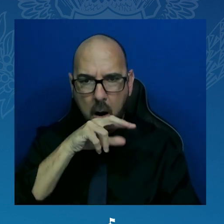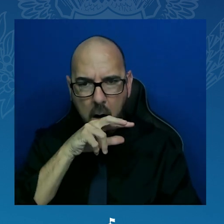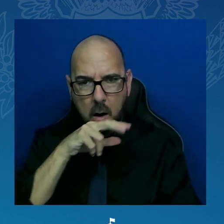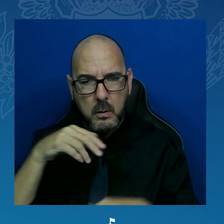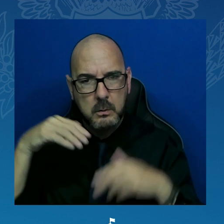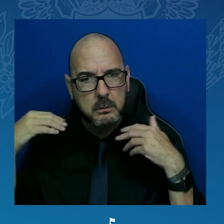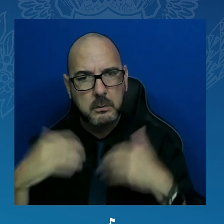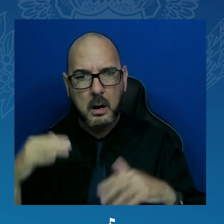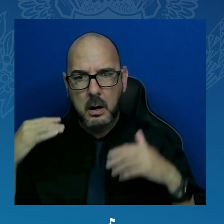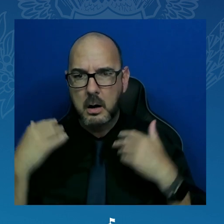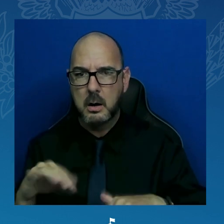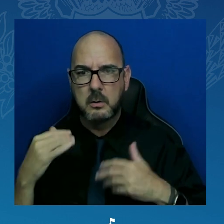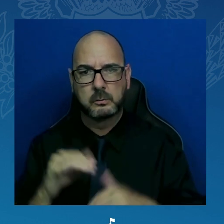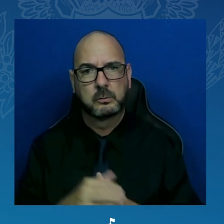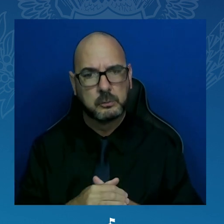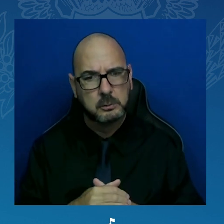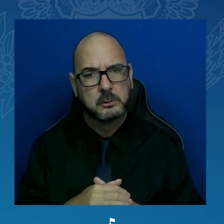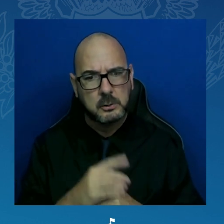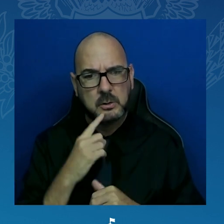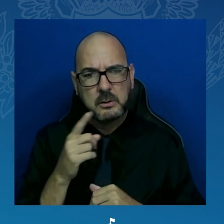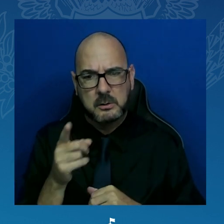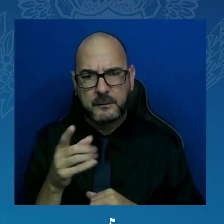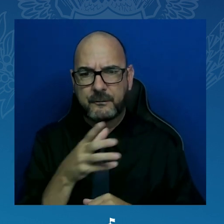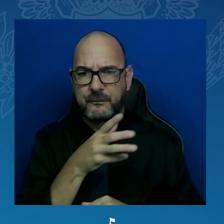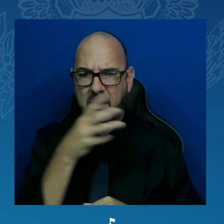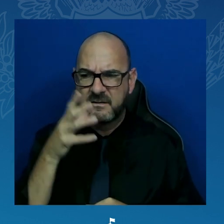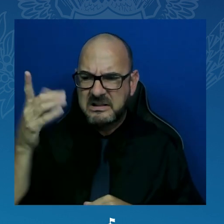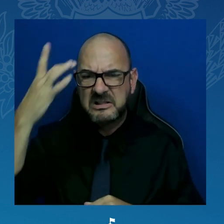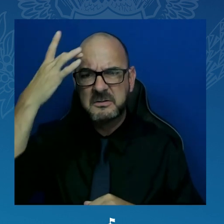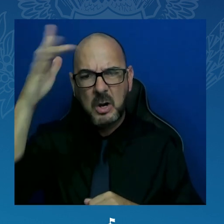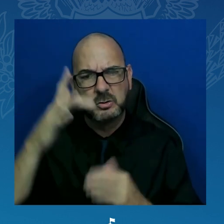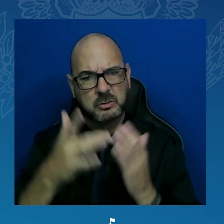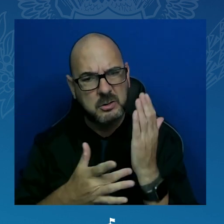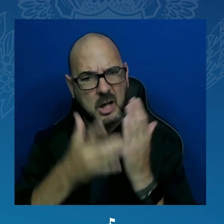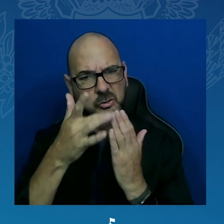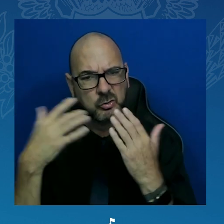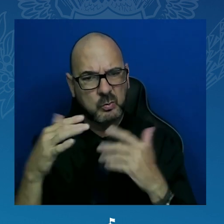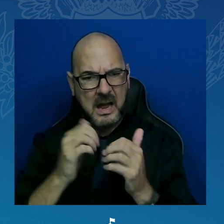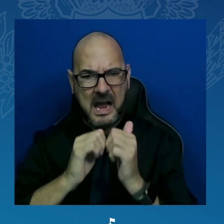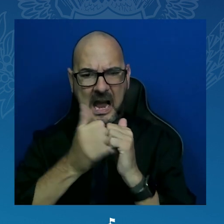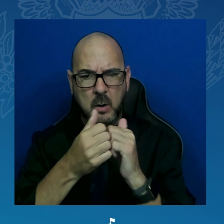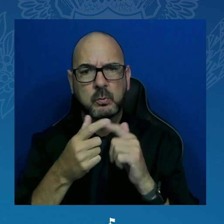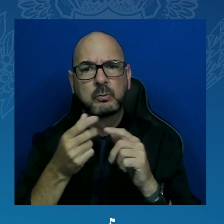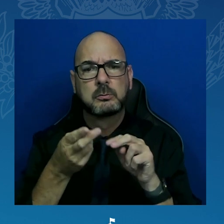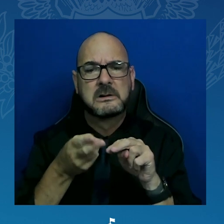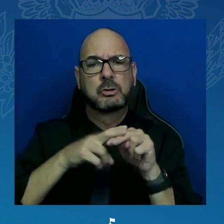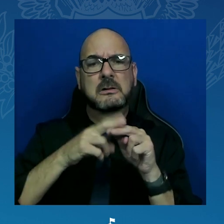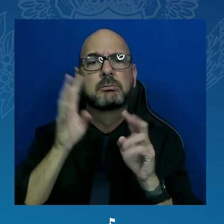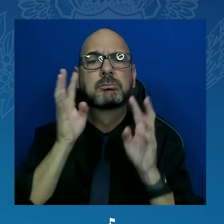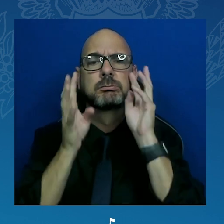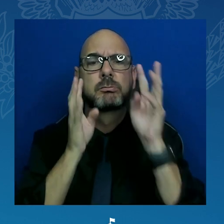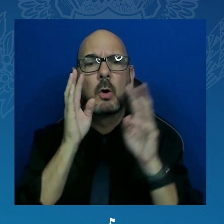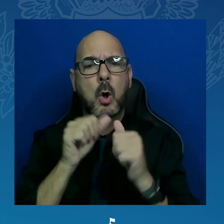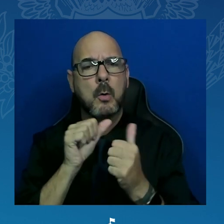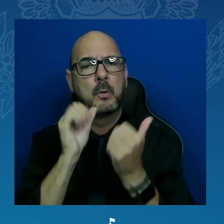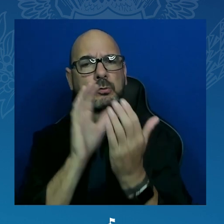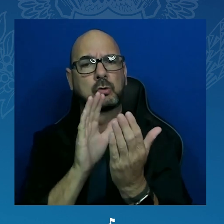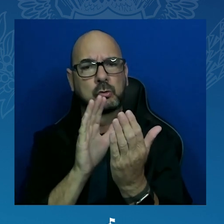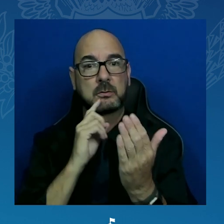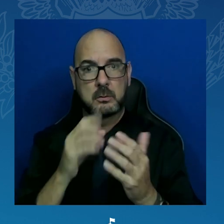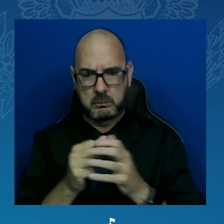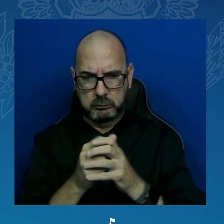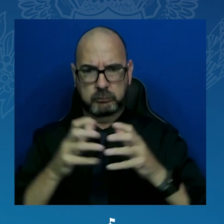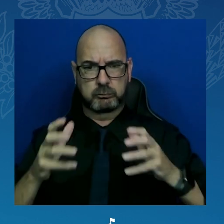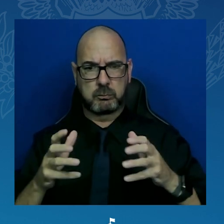what technology is doing to assist in increasing innovative approaches that will extend the opportunity